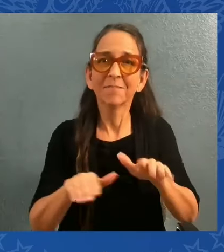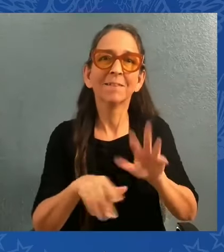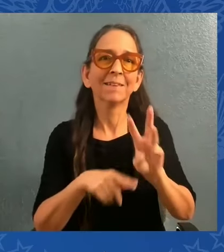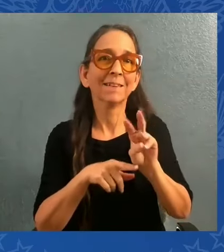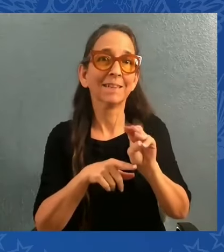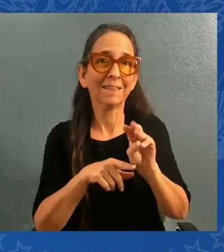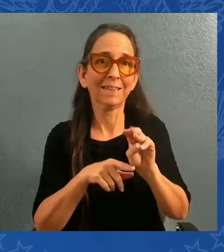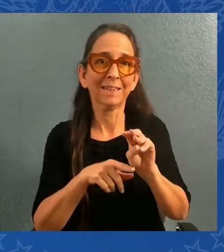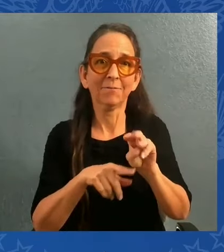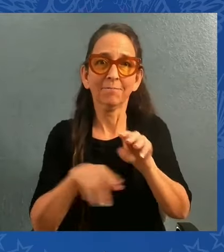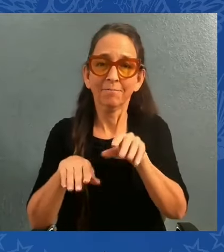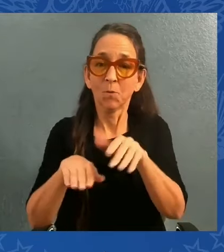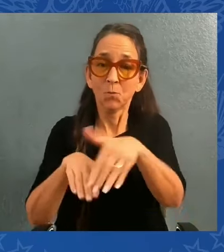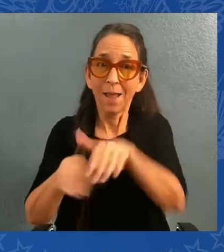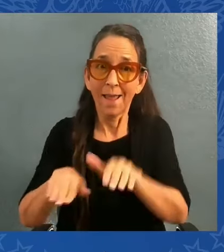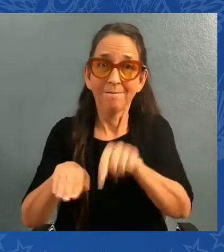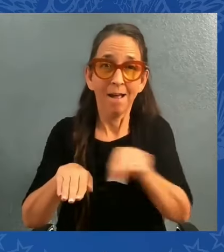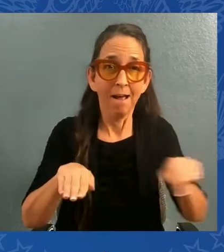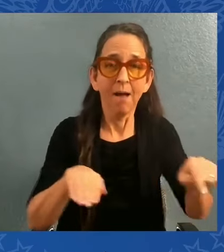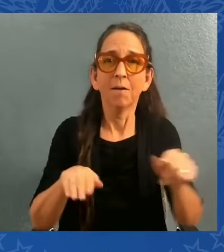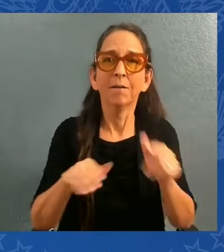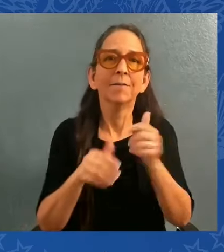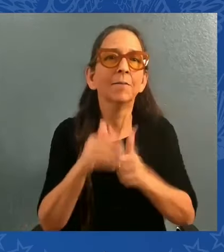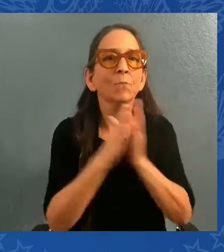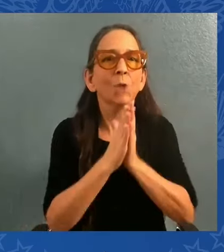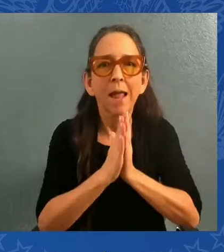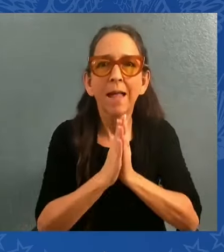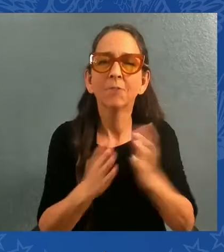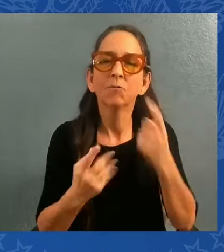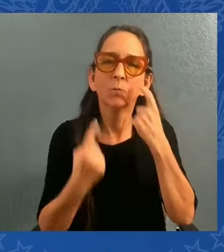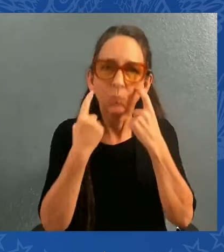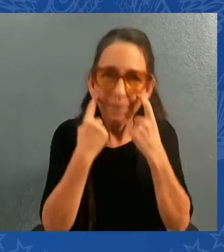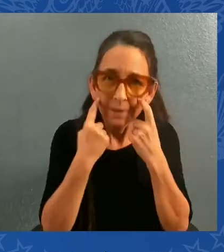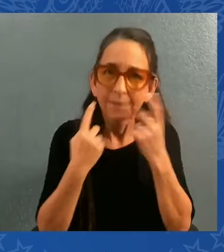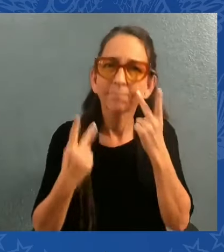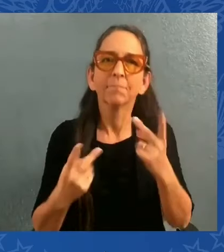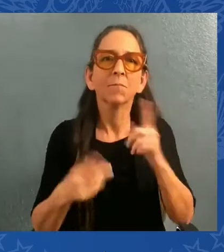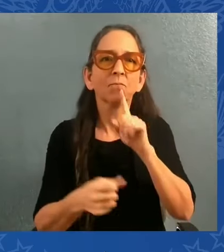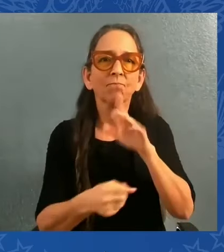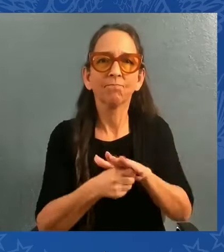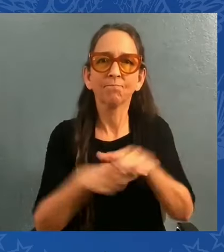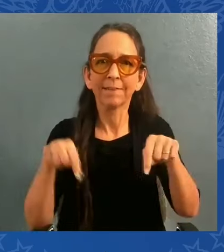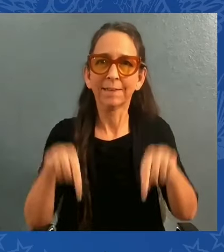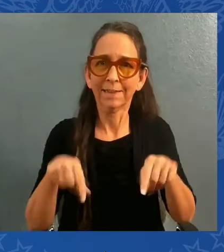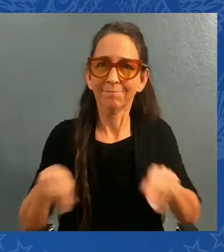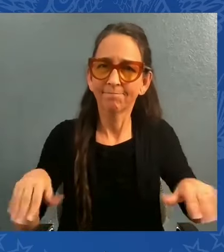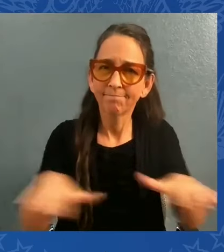tear shed, every solemn commitment to this hallowed ground tells the story of our nation's history.